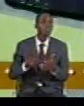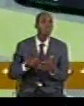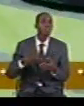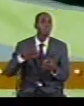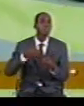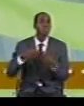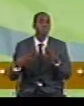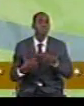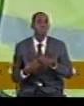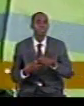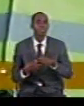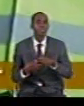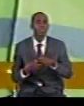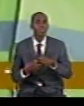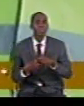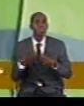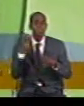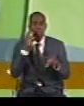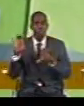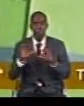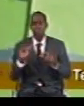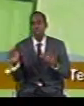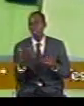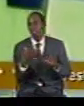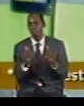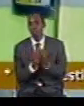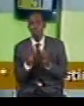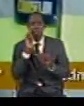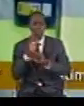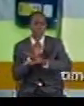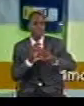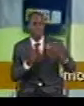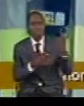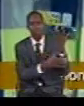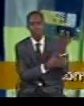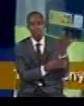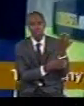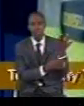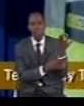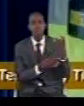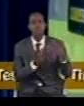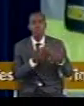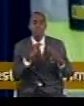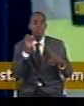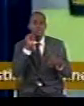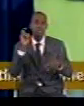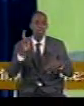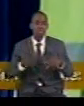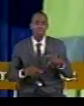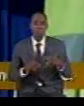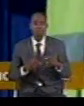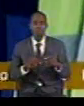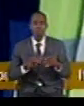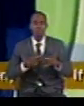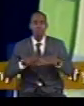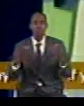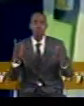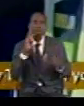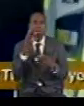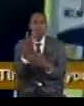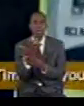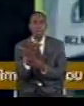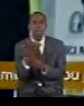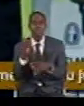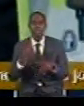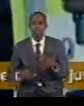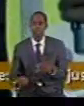She does everything with her left hands. And she can't stretch her hands. She can't even take it to her mouth. The